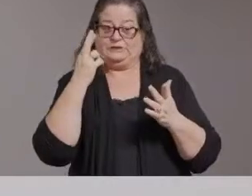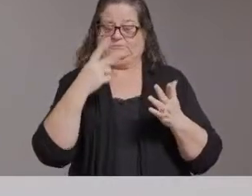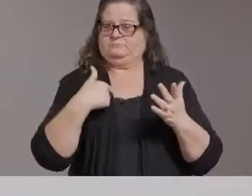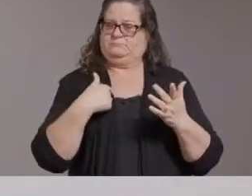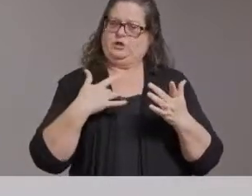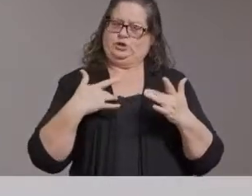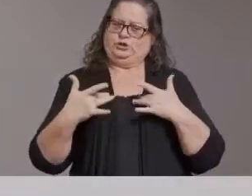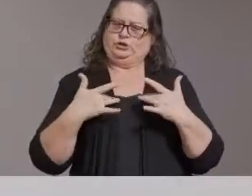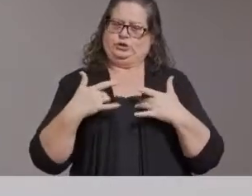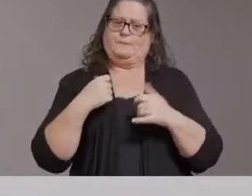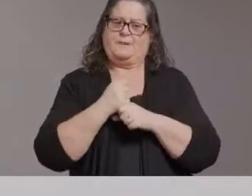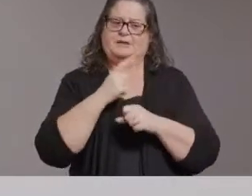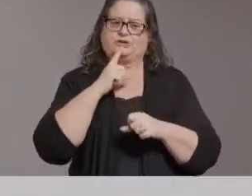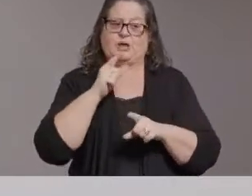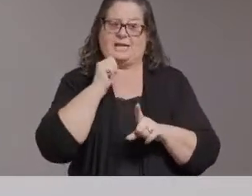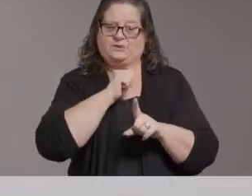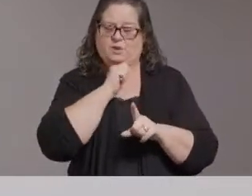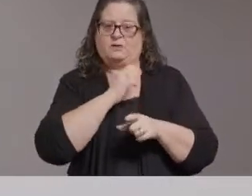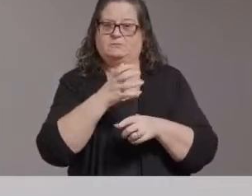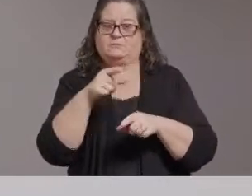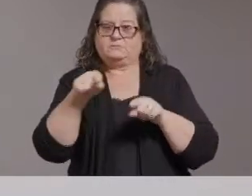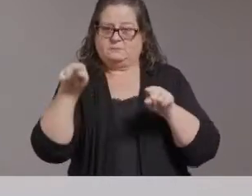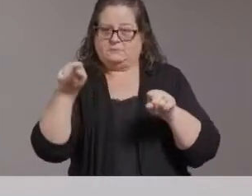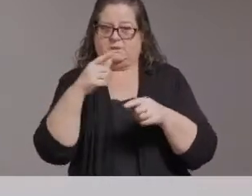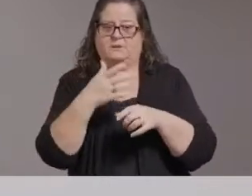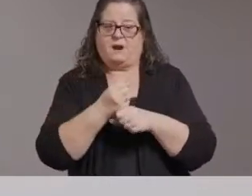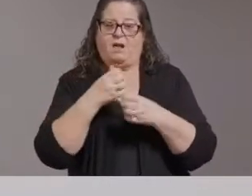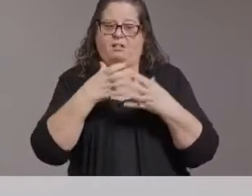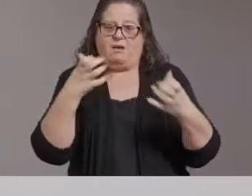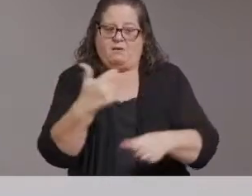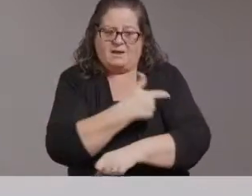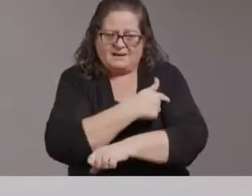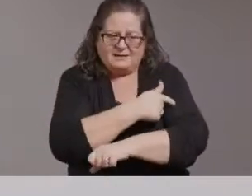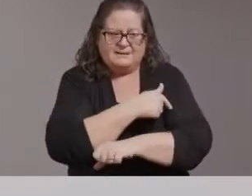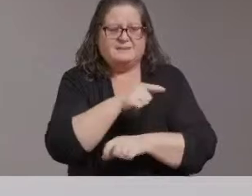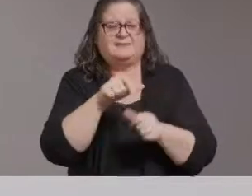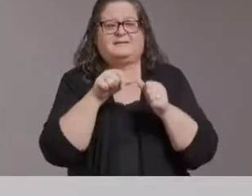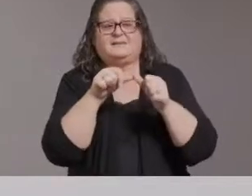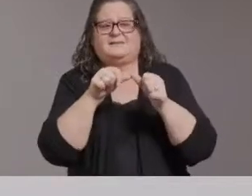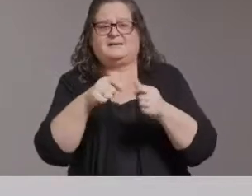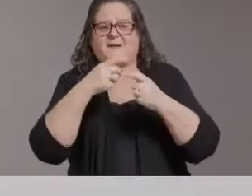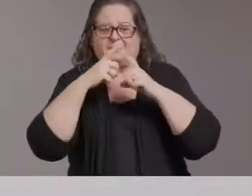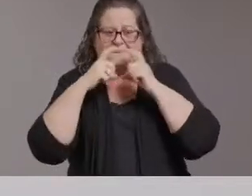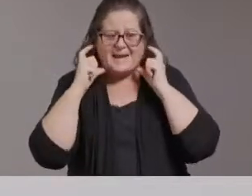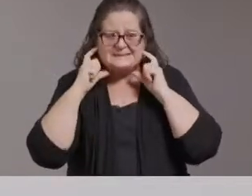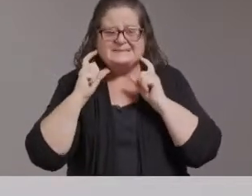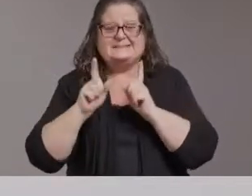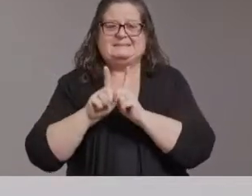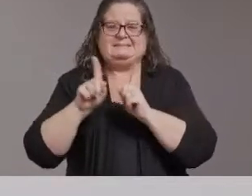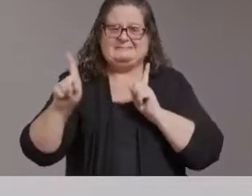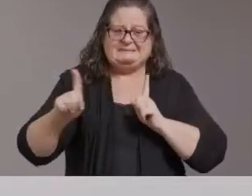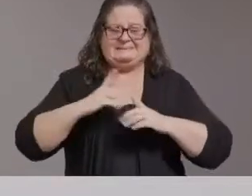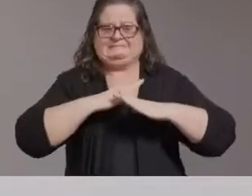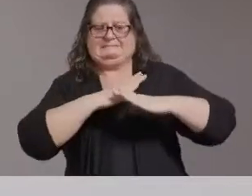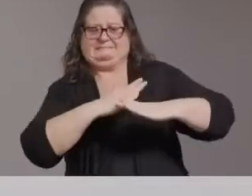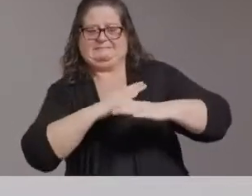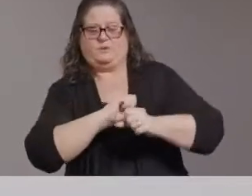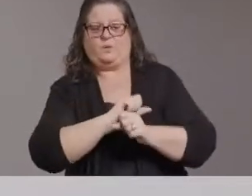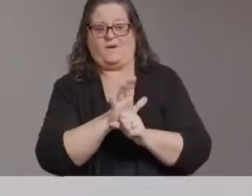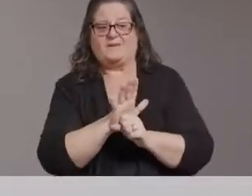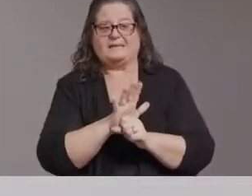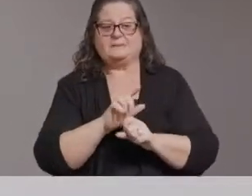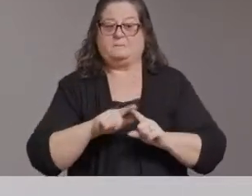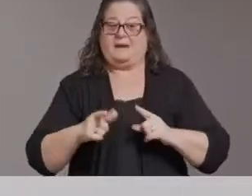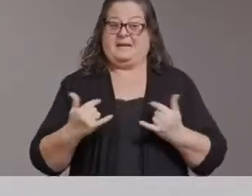getting vaccinated and taking those steps to prevent COVID-19. I don't know that we're at a point where we are